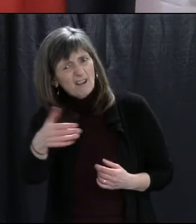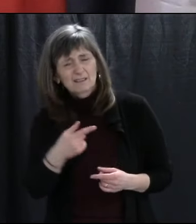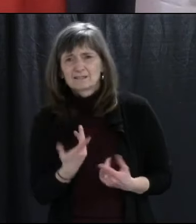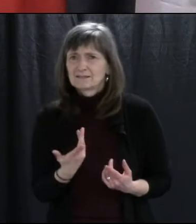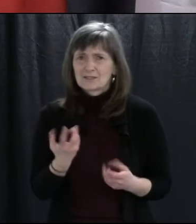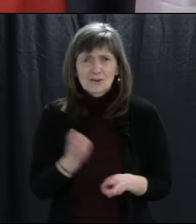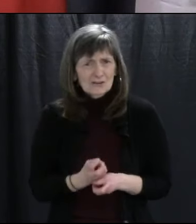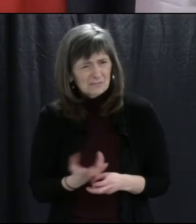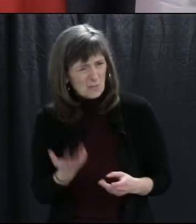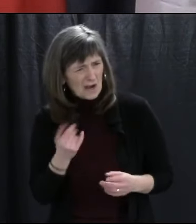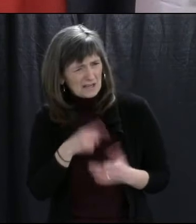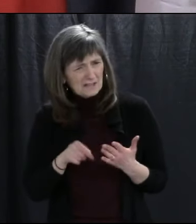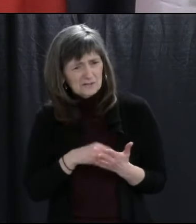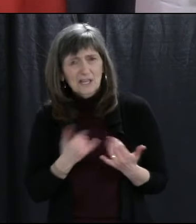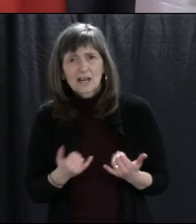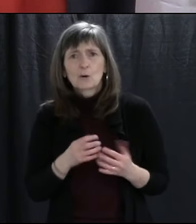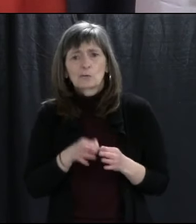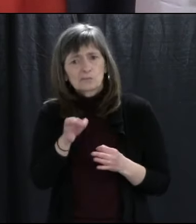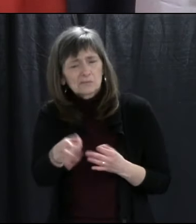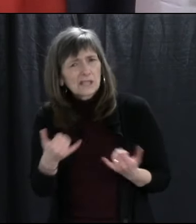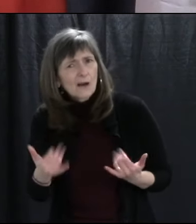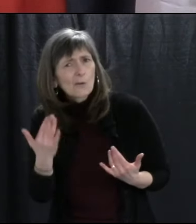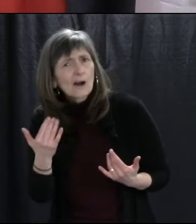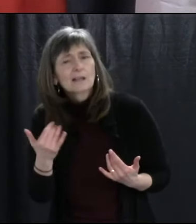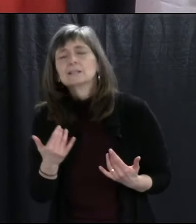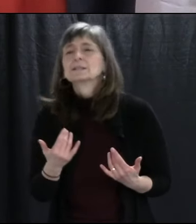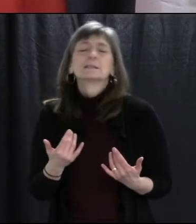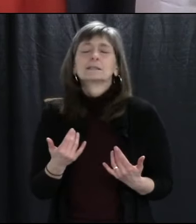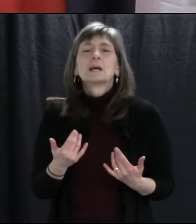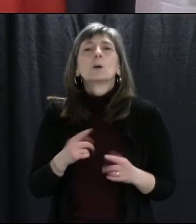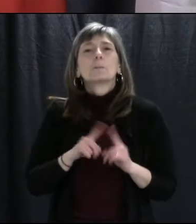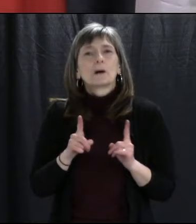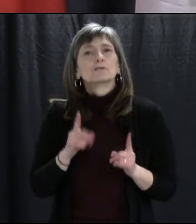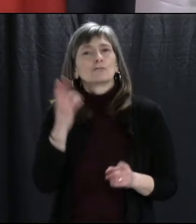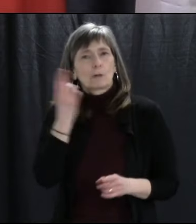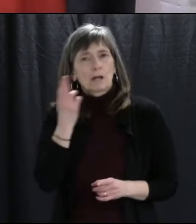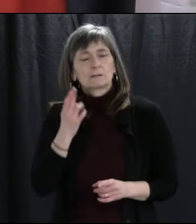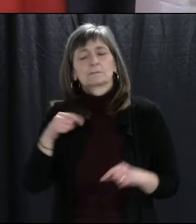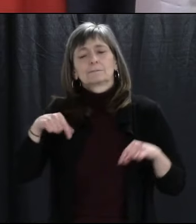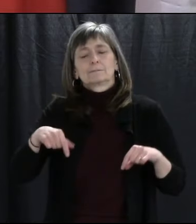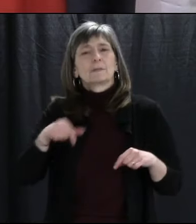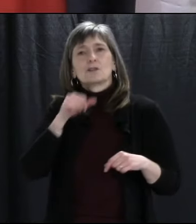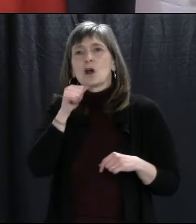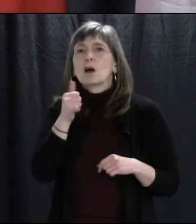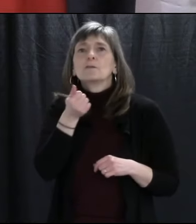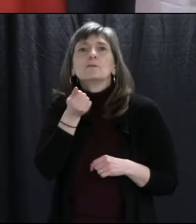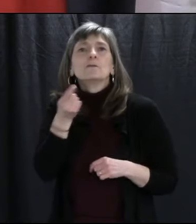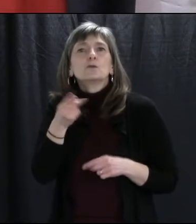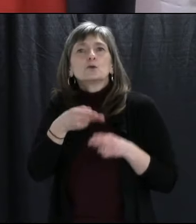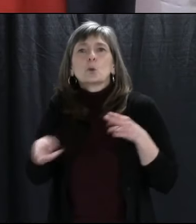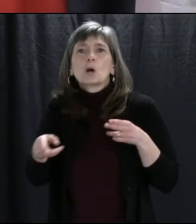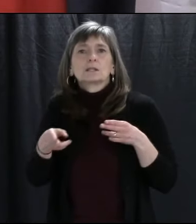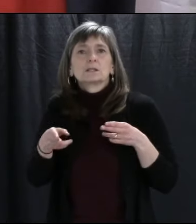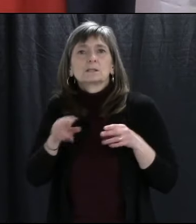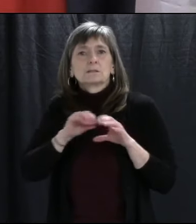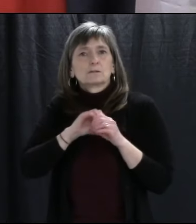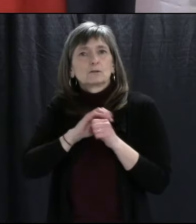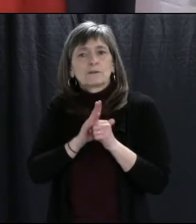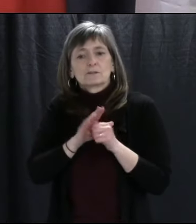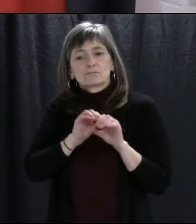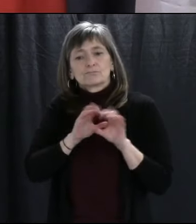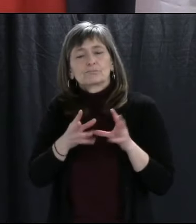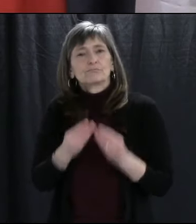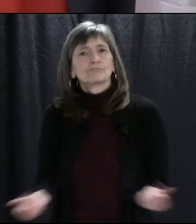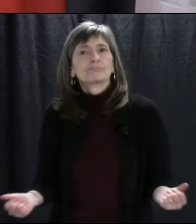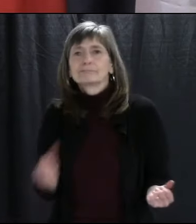know, that we are seeing this not as something that could last days or weeks, but months. So the decision, as late as August, moving